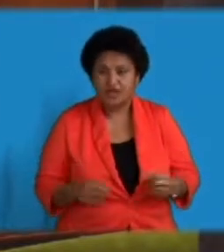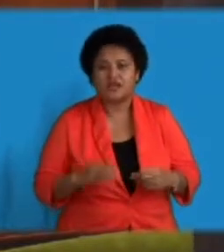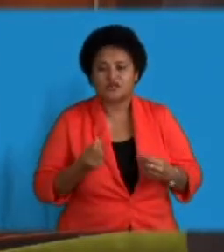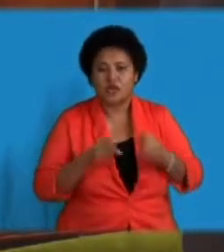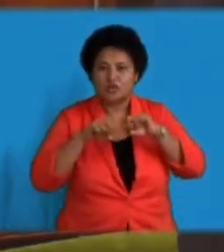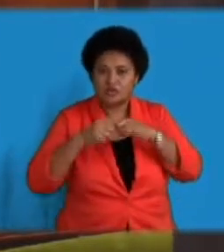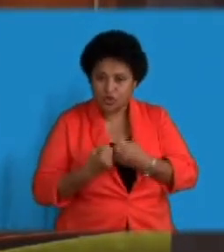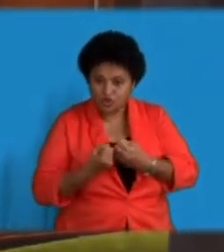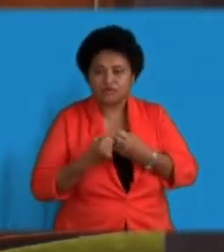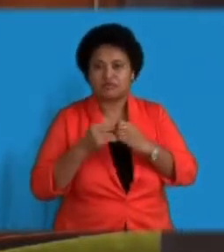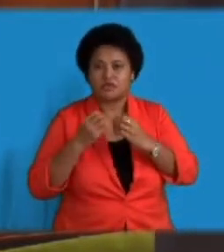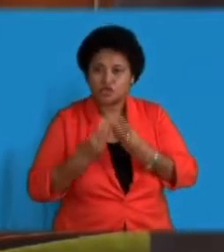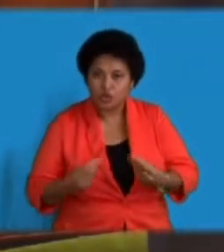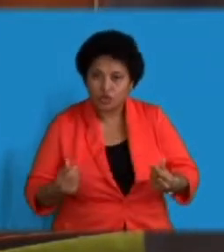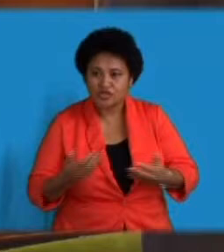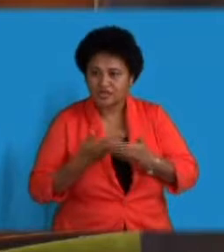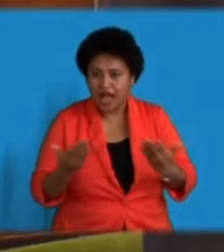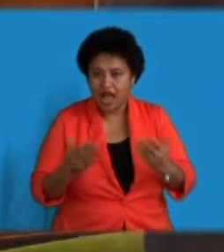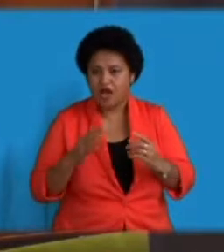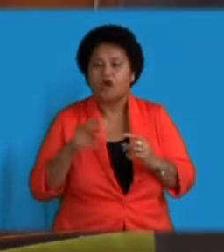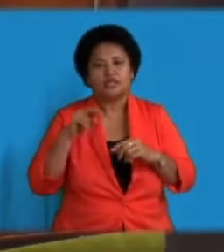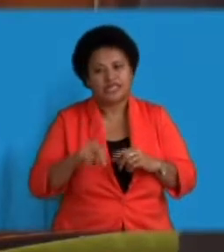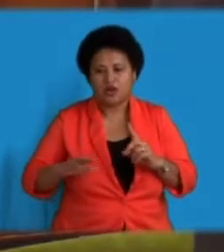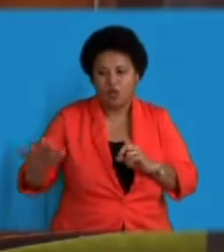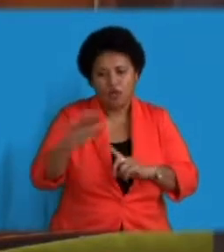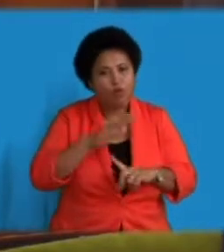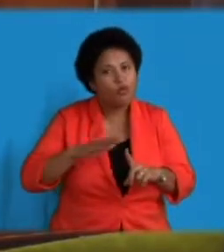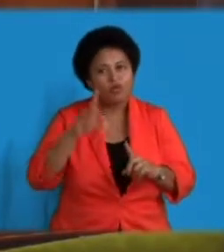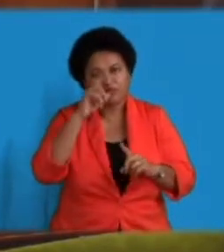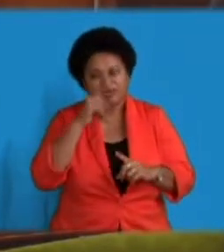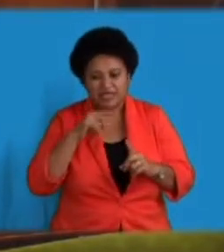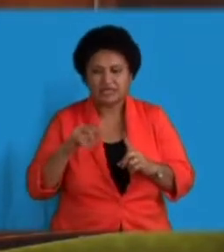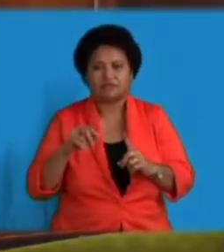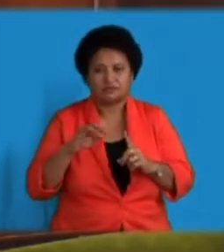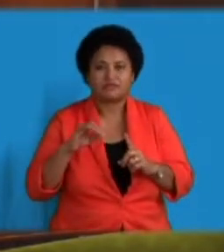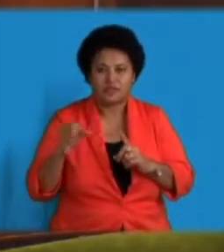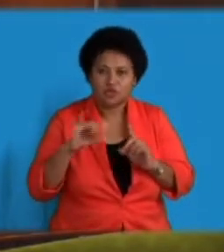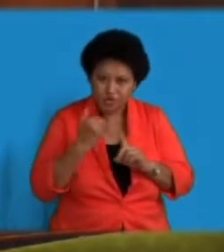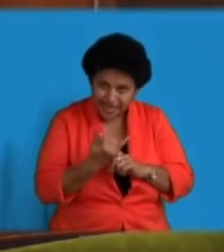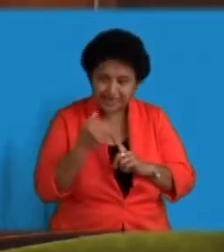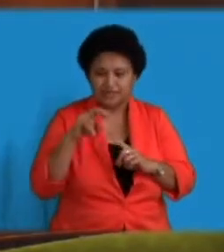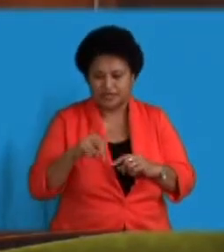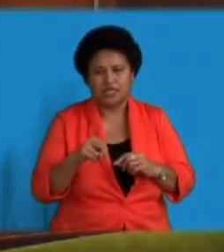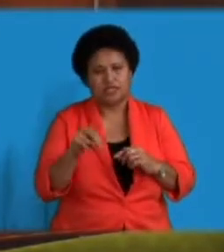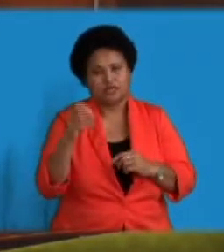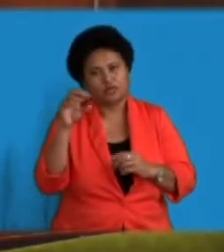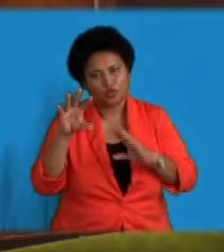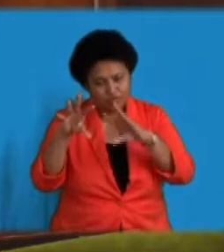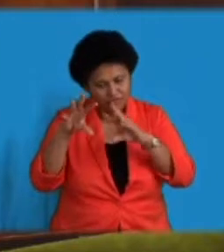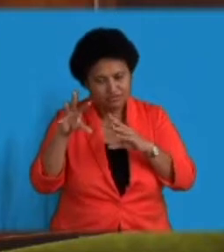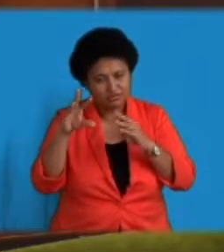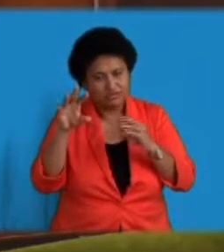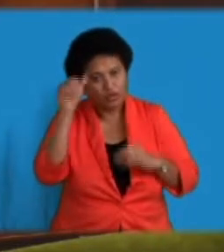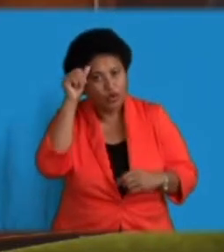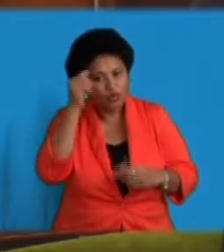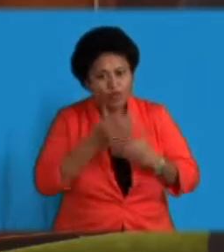which a whole cross-section of society gets involved in assisting people to make better choices on what to eat and drink and breathe, and to exercise, and of